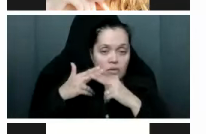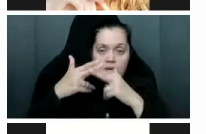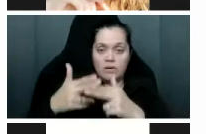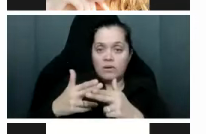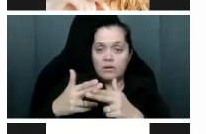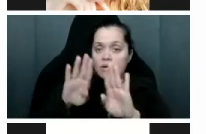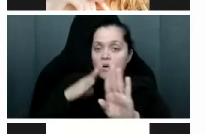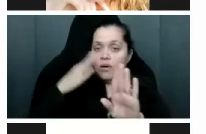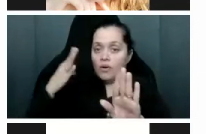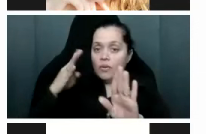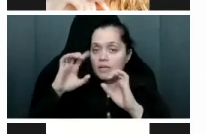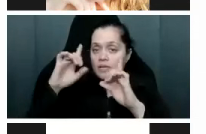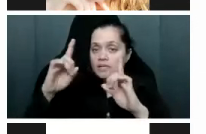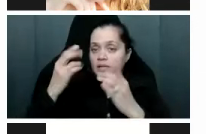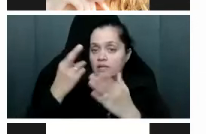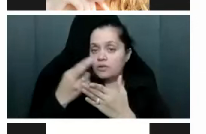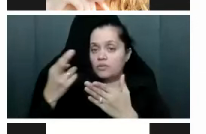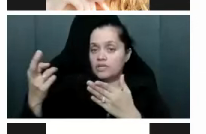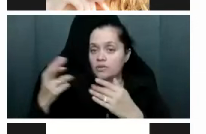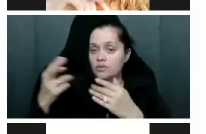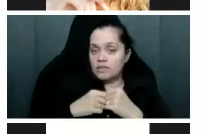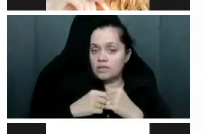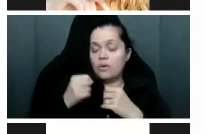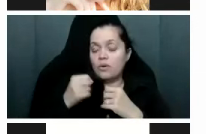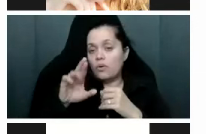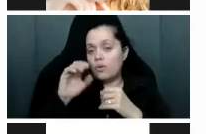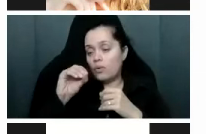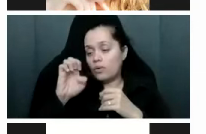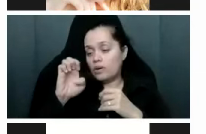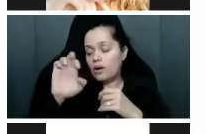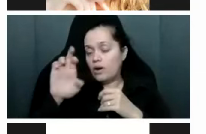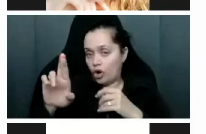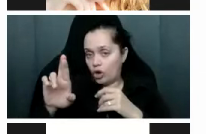Open Educational Resources, or OER,